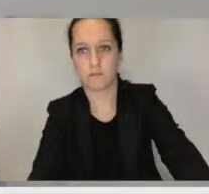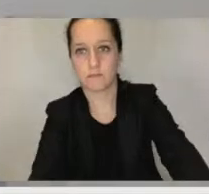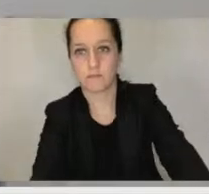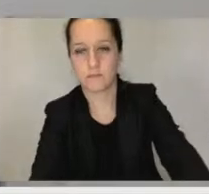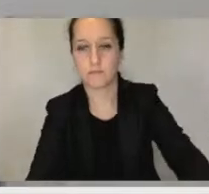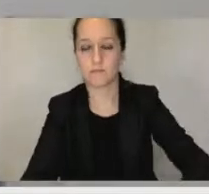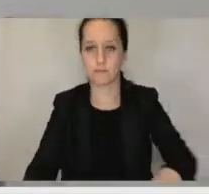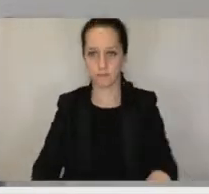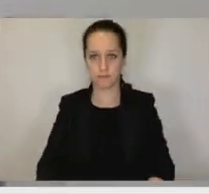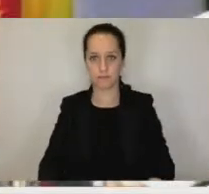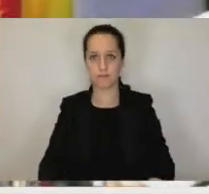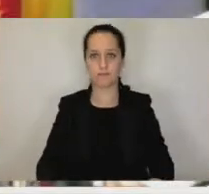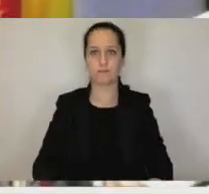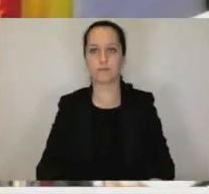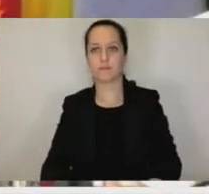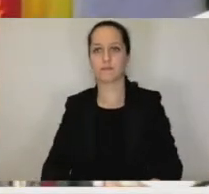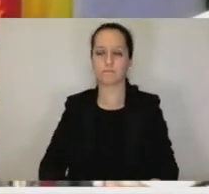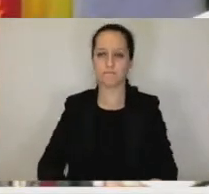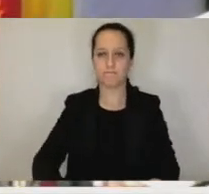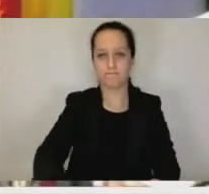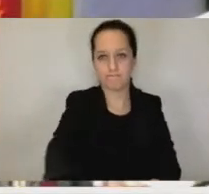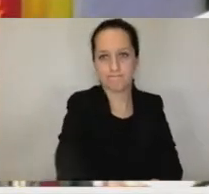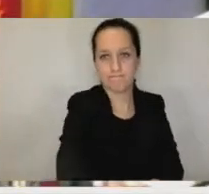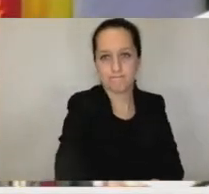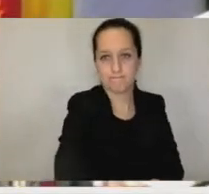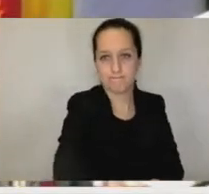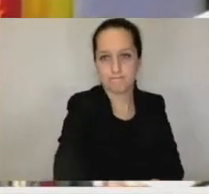And now I will continue. Thank you.